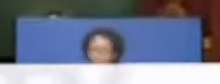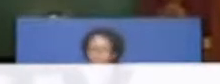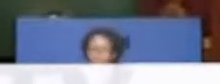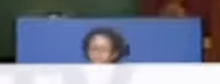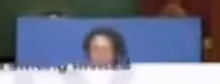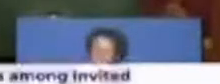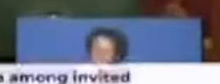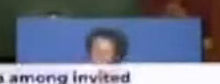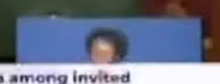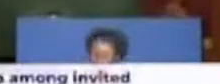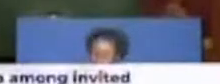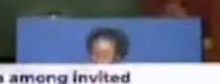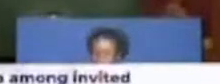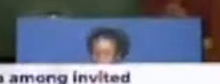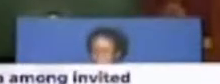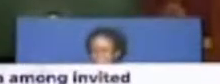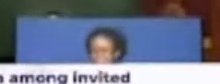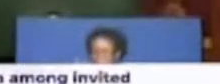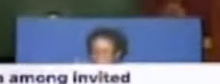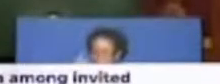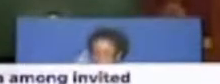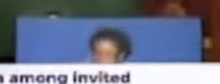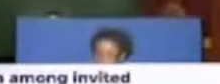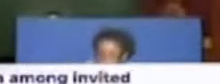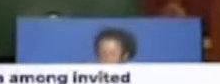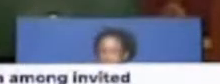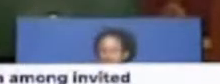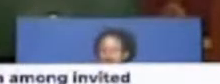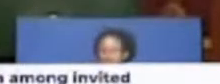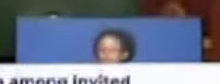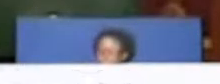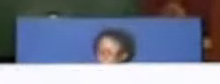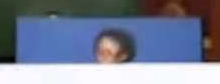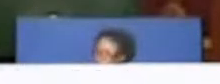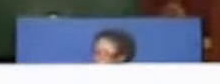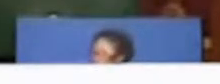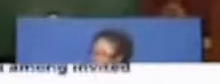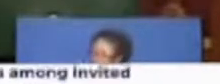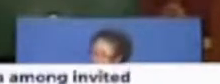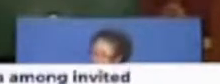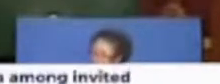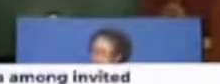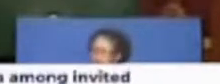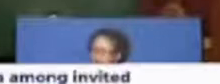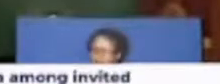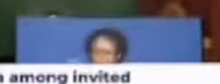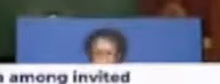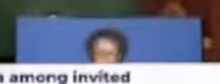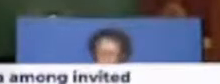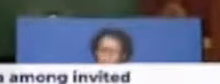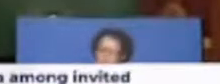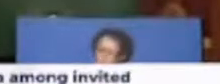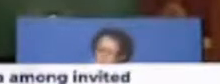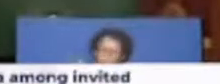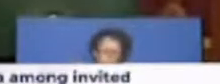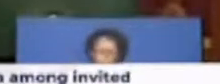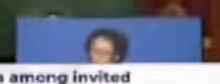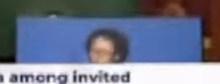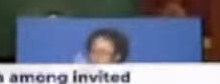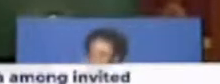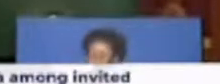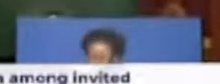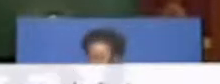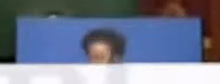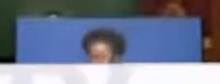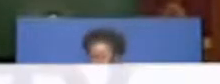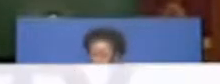ourselves. And I invite the media in all its various forms to use their platforms to perform